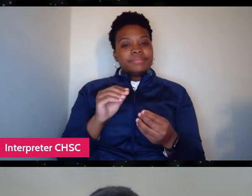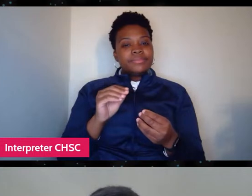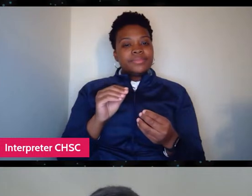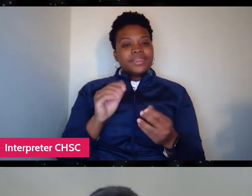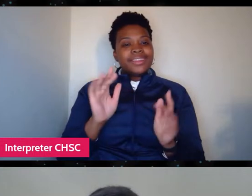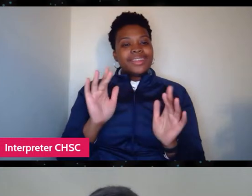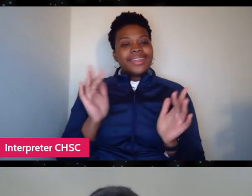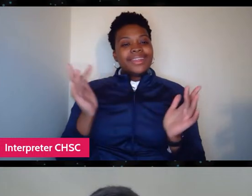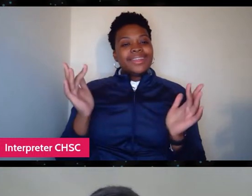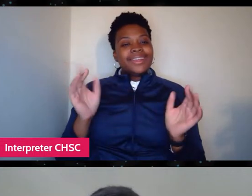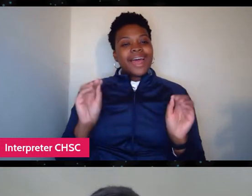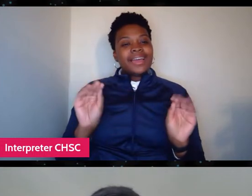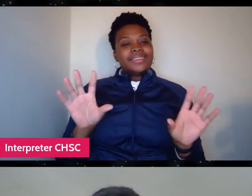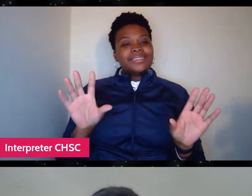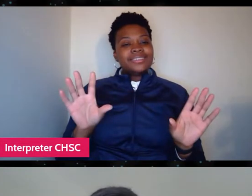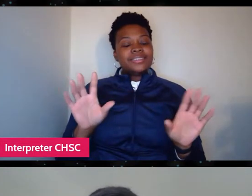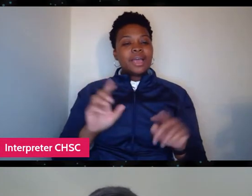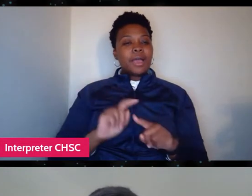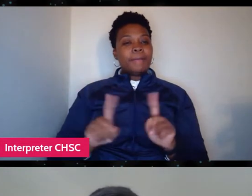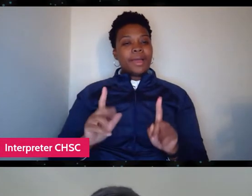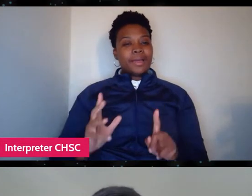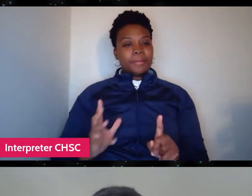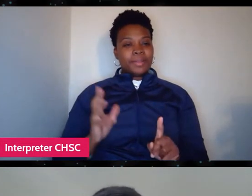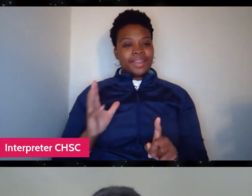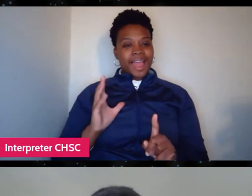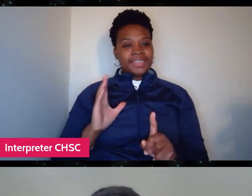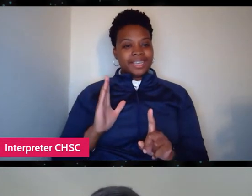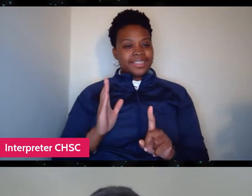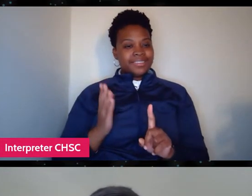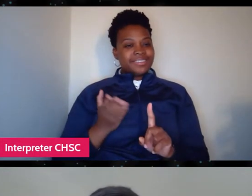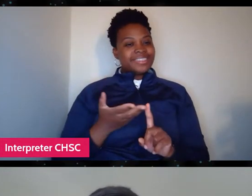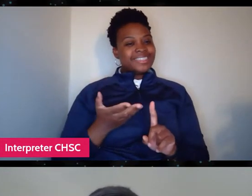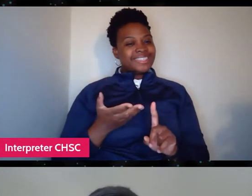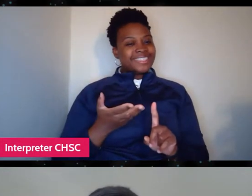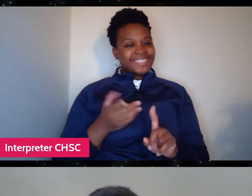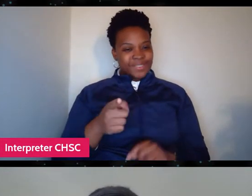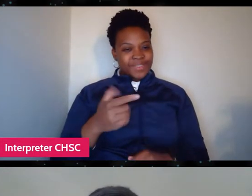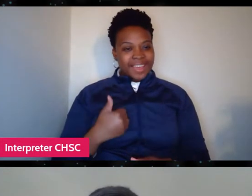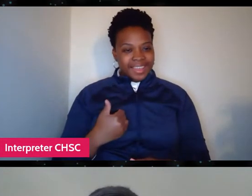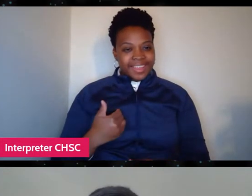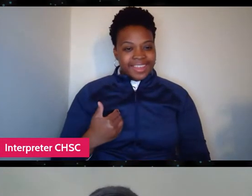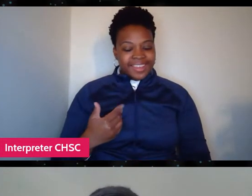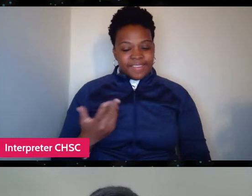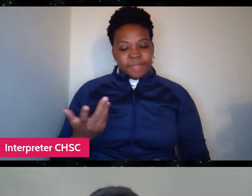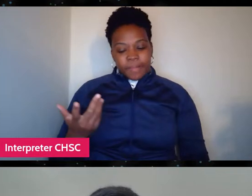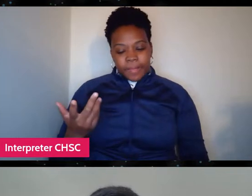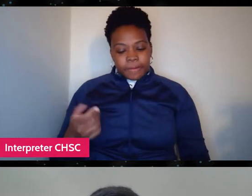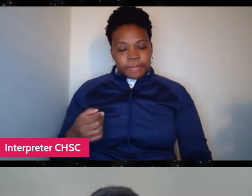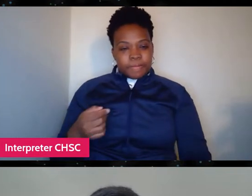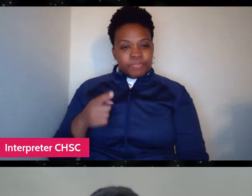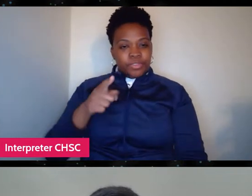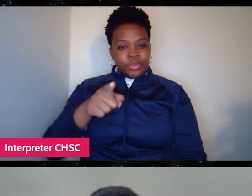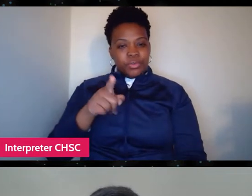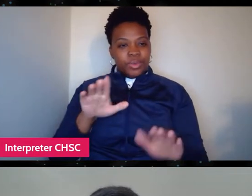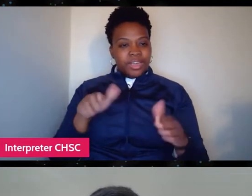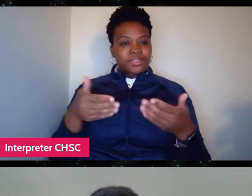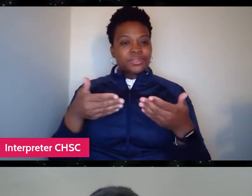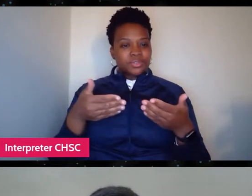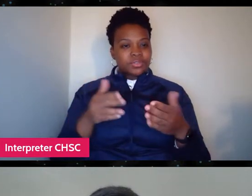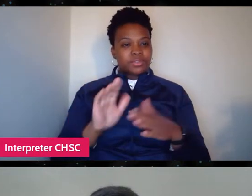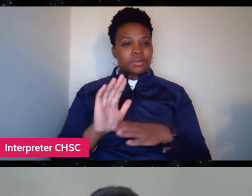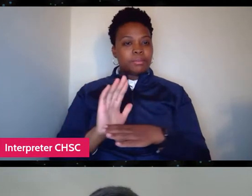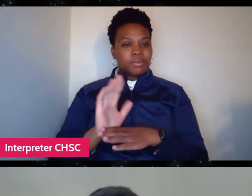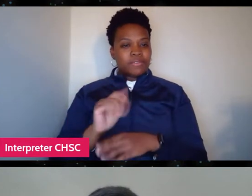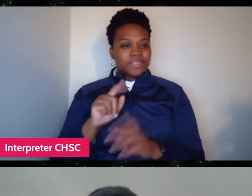with the lightness of the film, but like this polite persuasiveness that you had. You know, you introduced the film